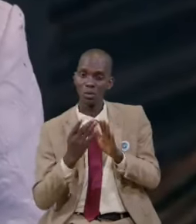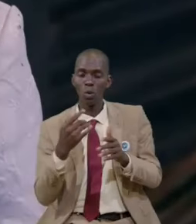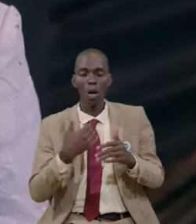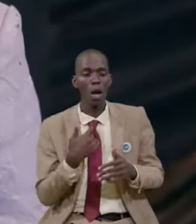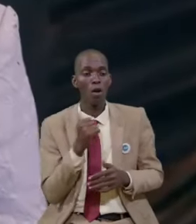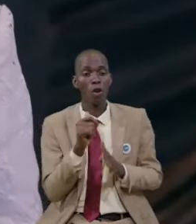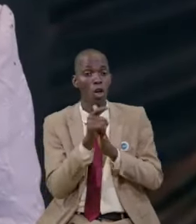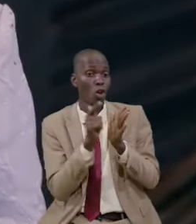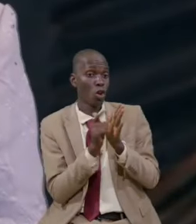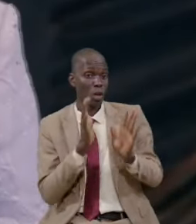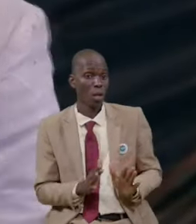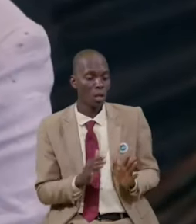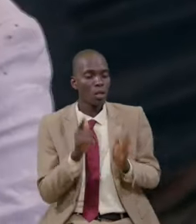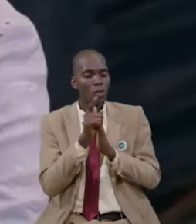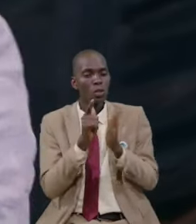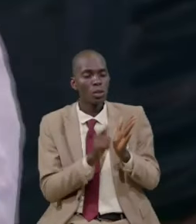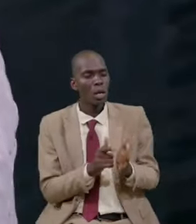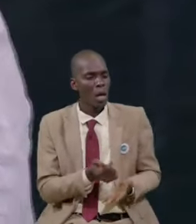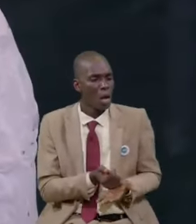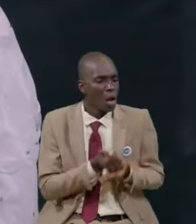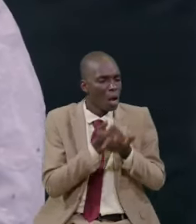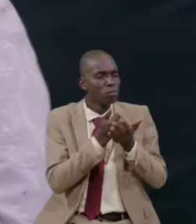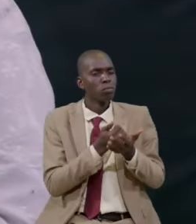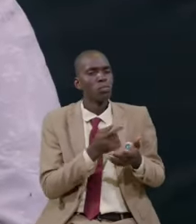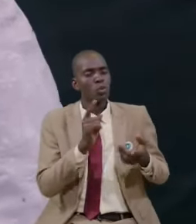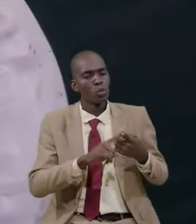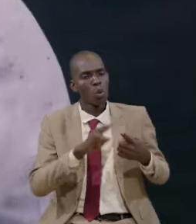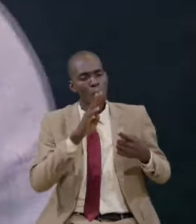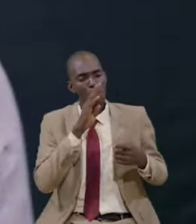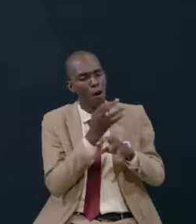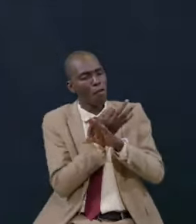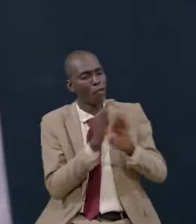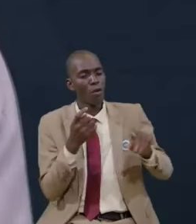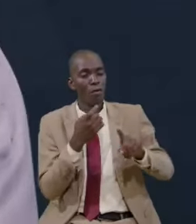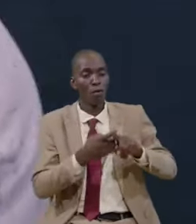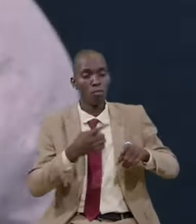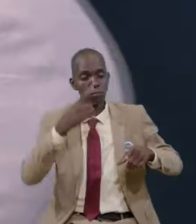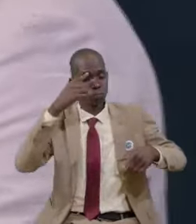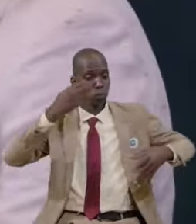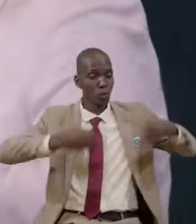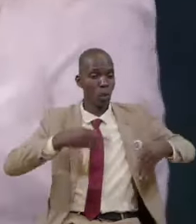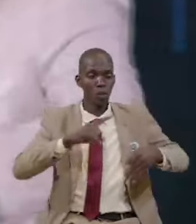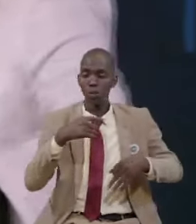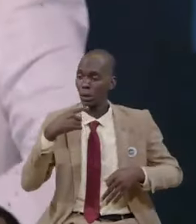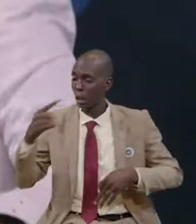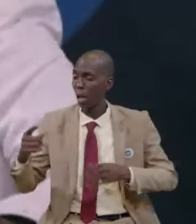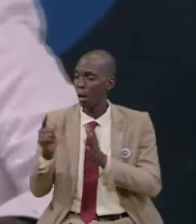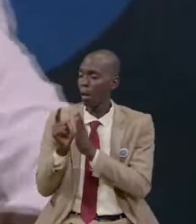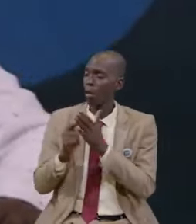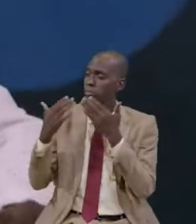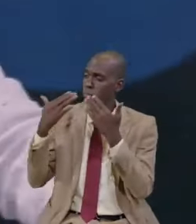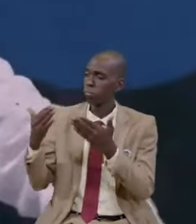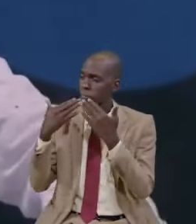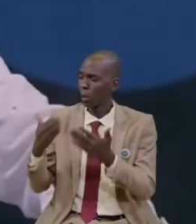out of the net, out of the judgment. And then you say, thank you, advocate. Will you always be my